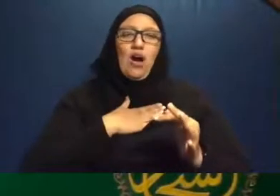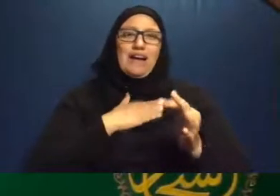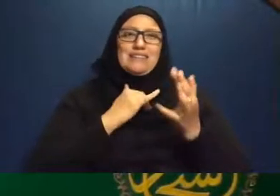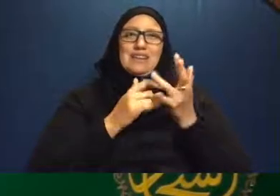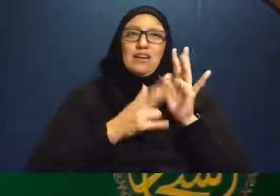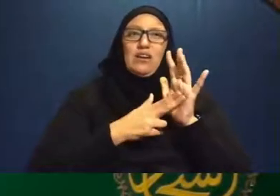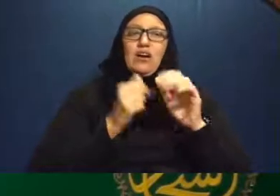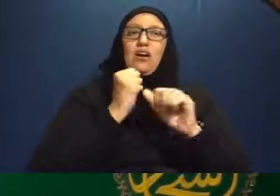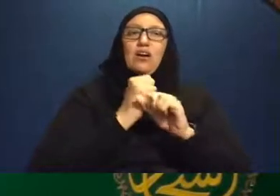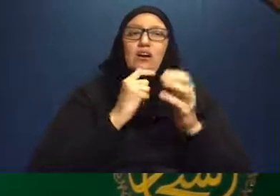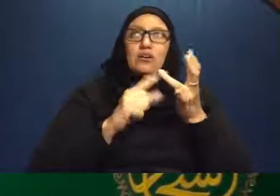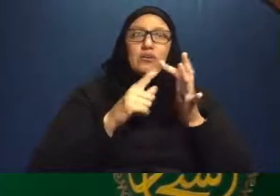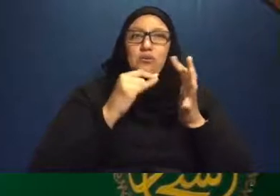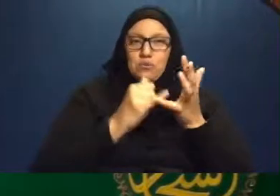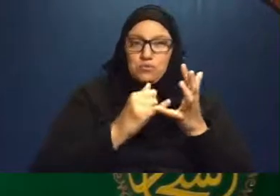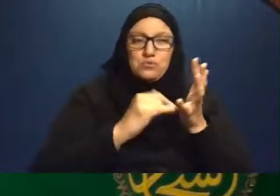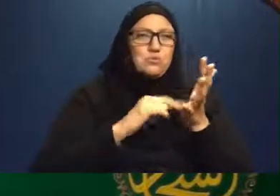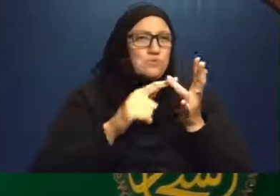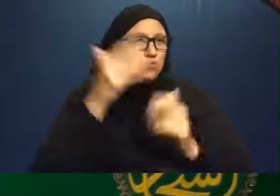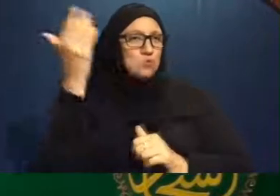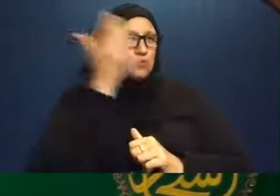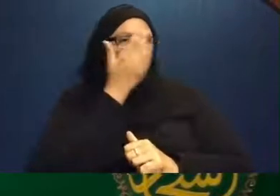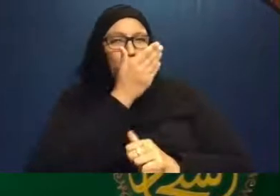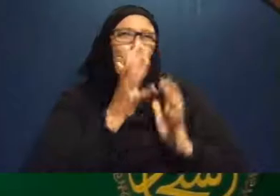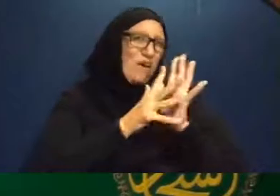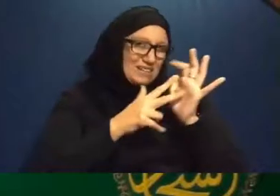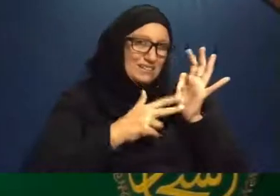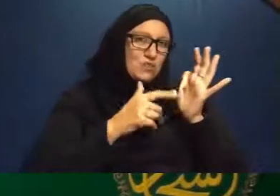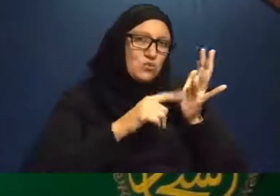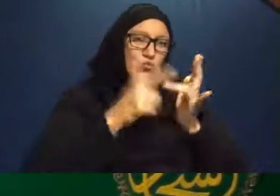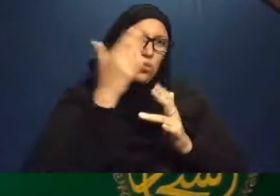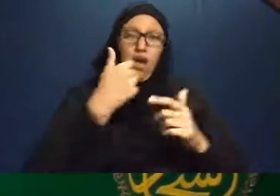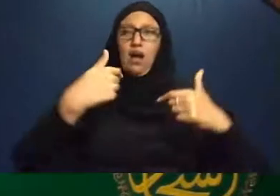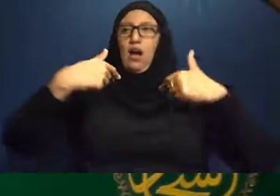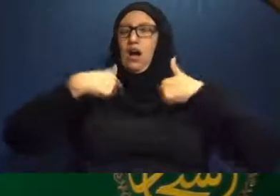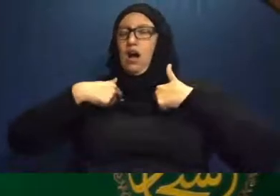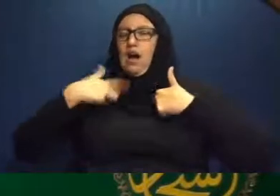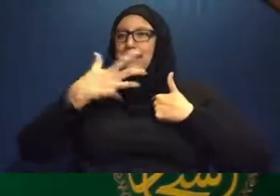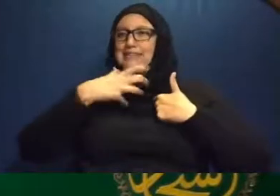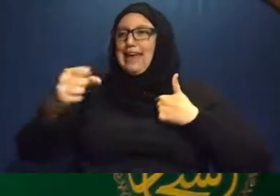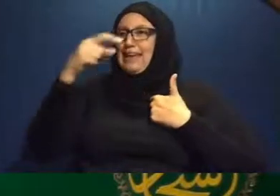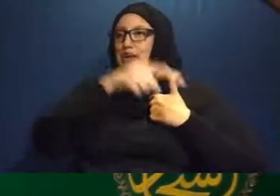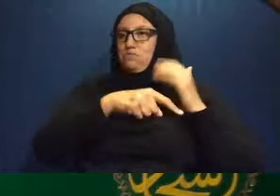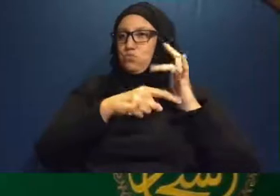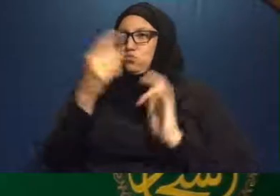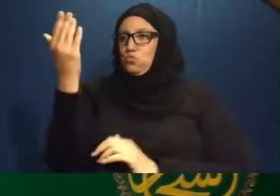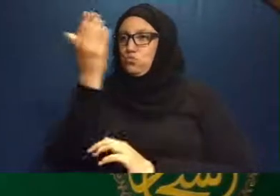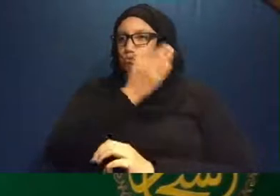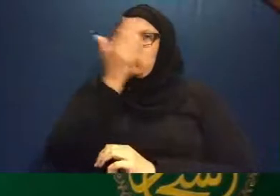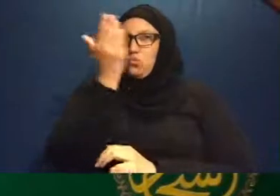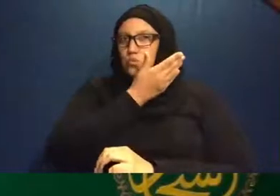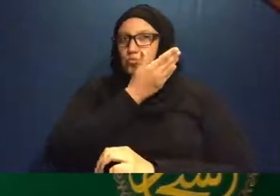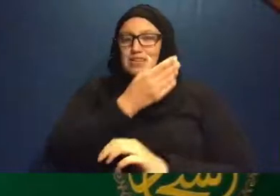my son goes to school. She says, I take him to school. What's the difference between going and taking